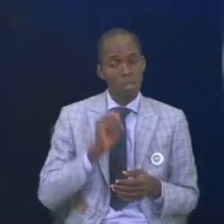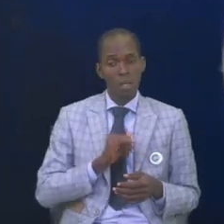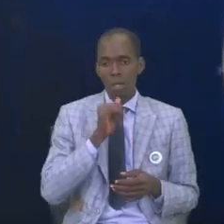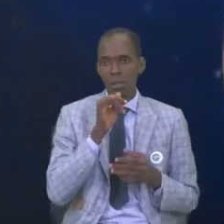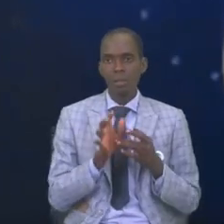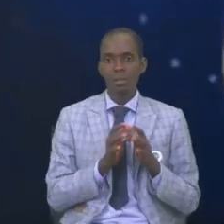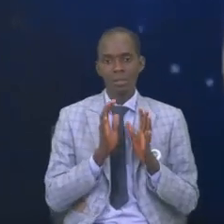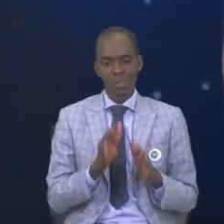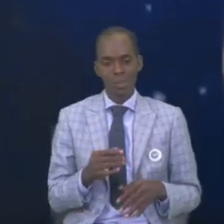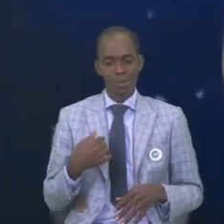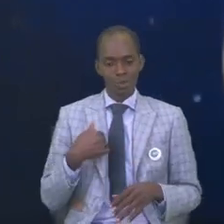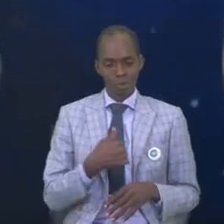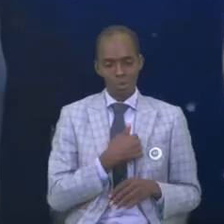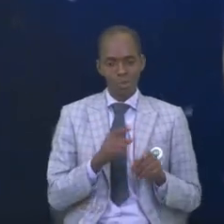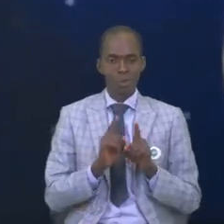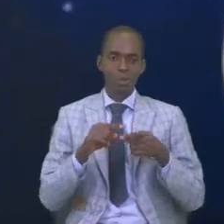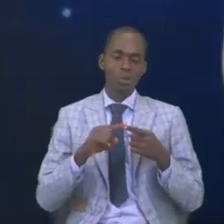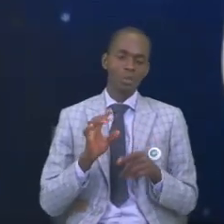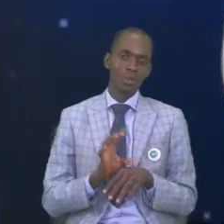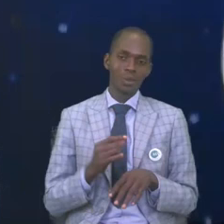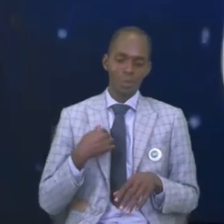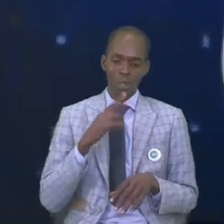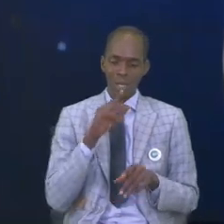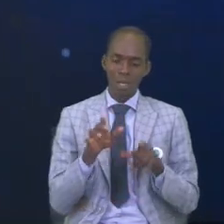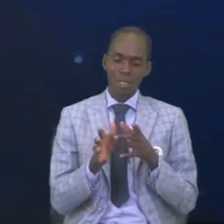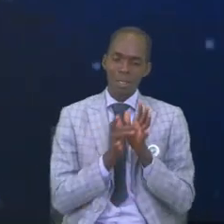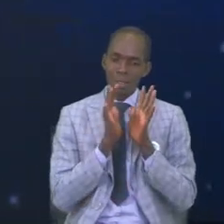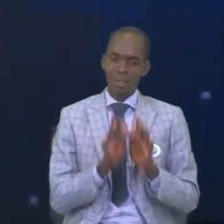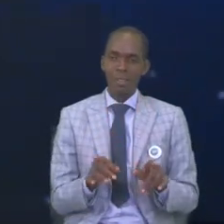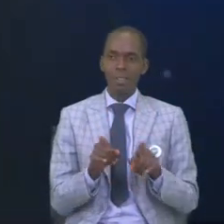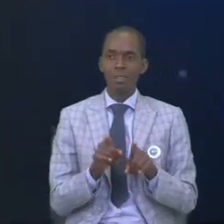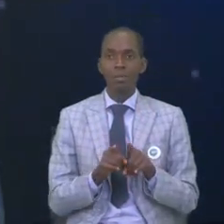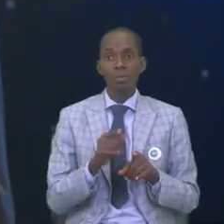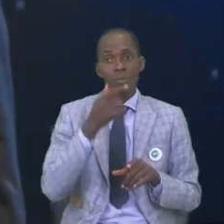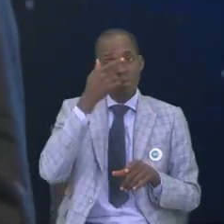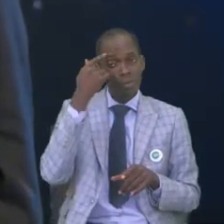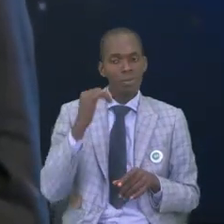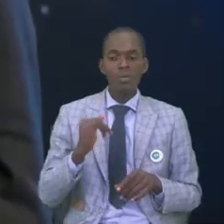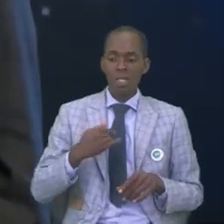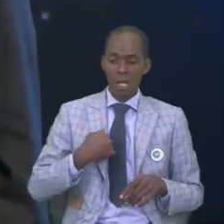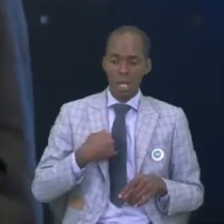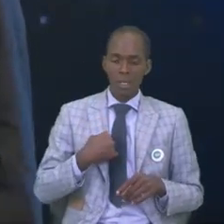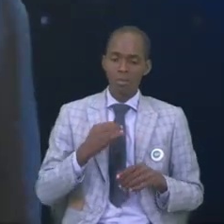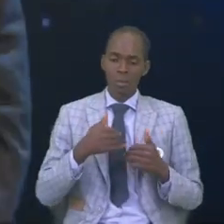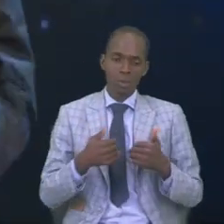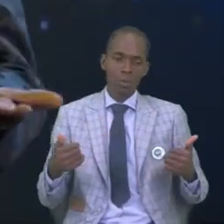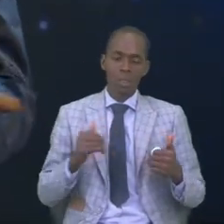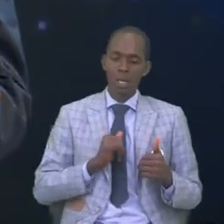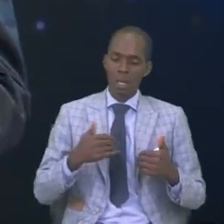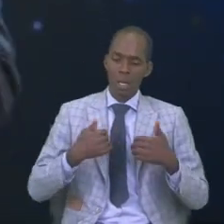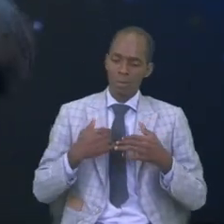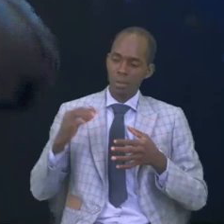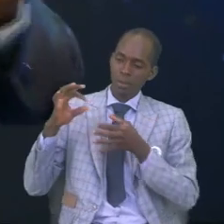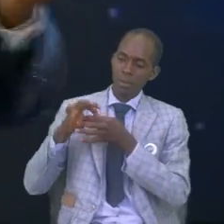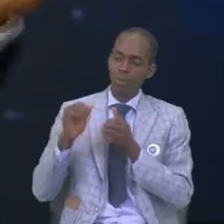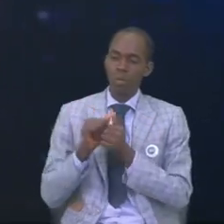We go to church too. We're Christians too. No, because I have link with Christ. I'm born again. I'm a child of